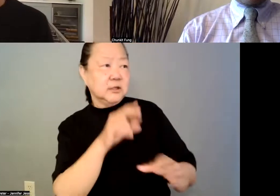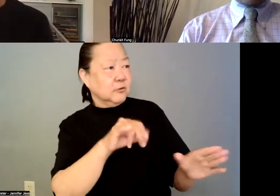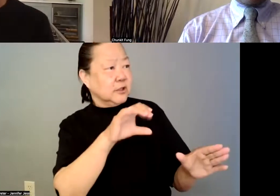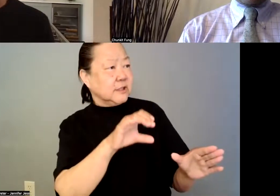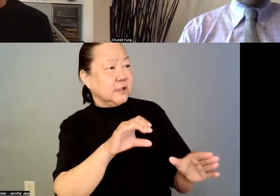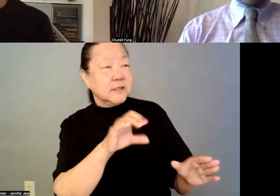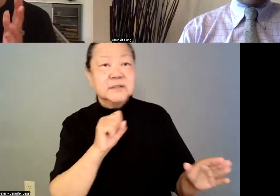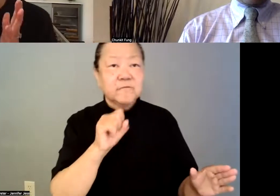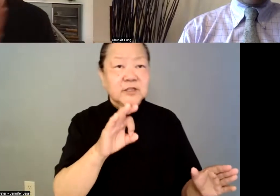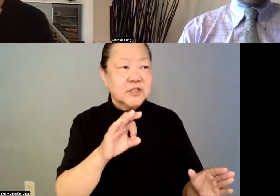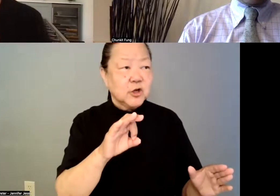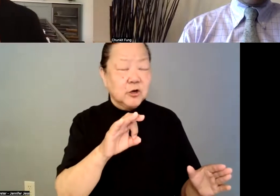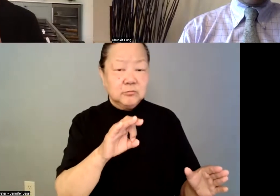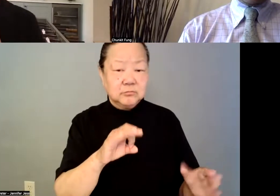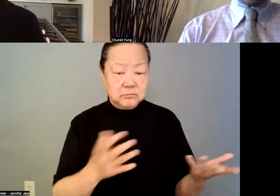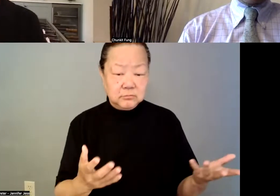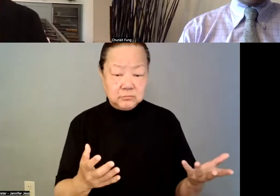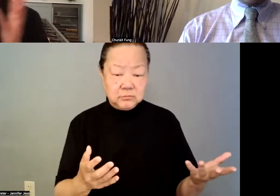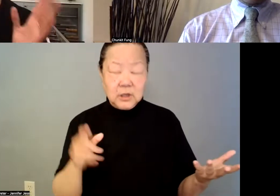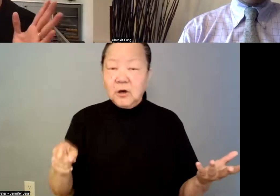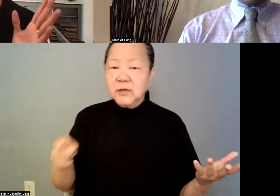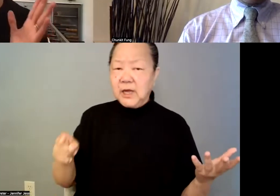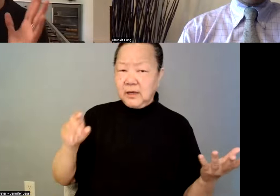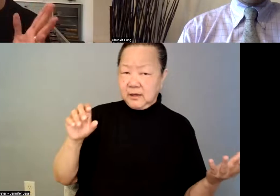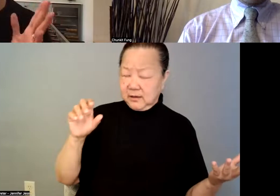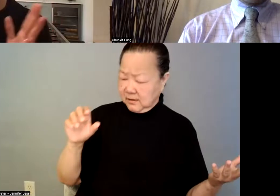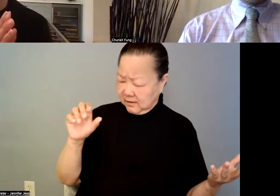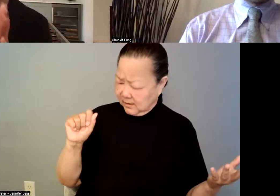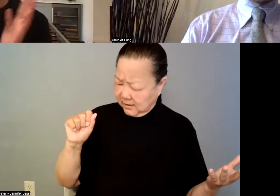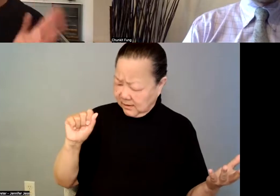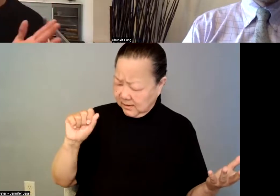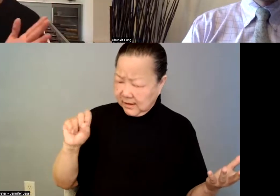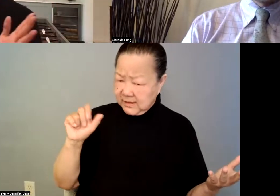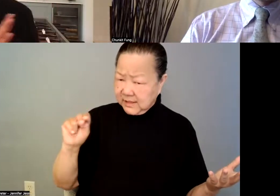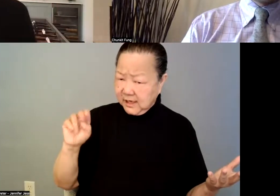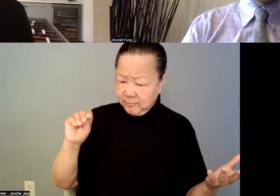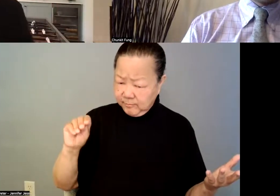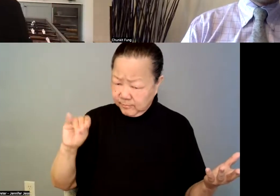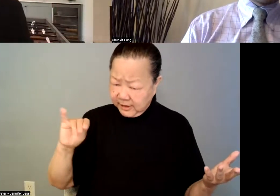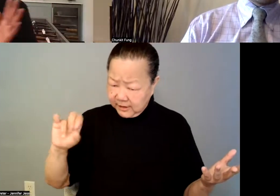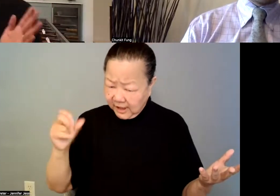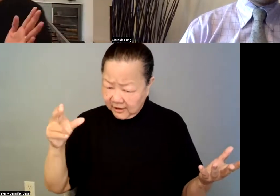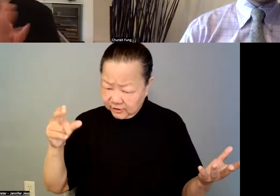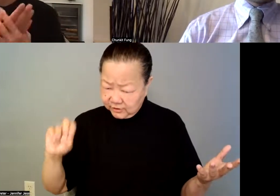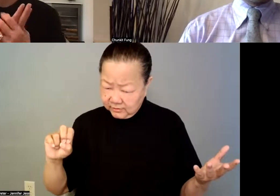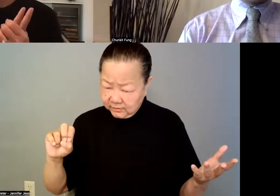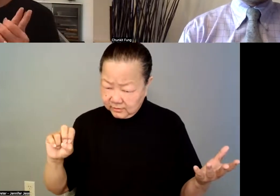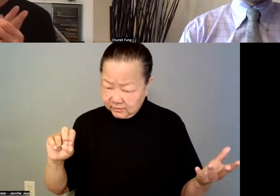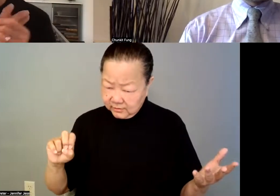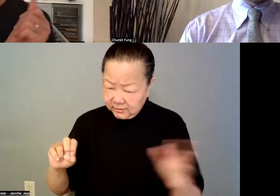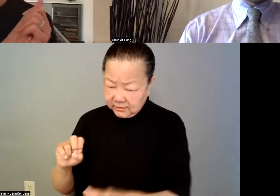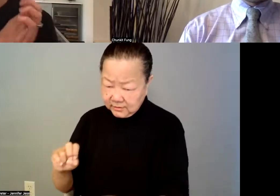are either, oh, it's Hassan Minhaj. Thank you. Yes. It's just the most wonderful special. I've watched it like 3 times,